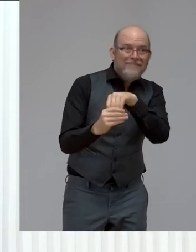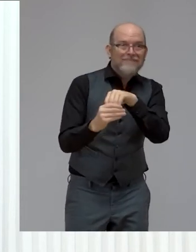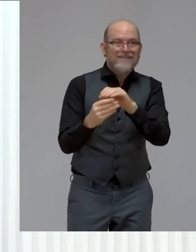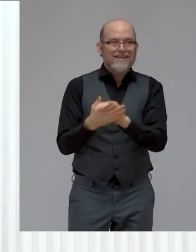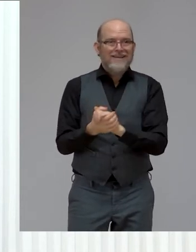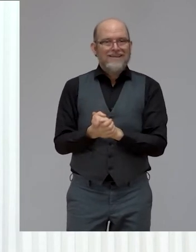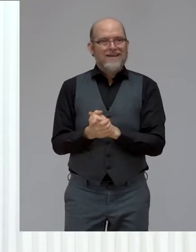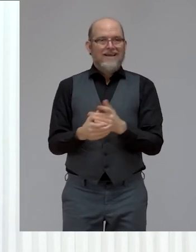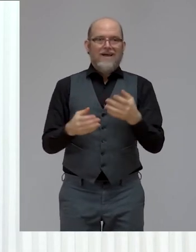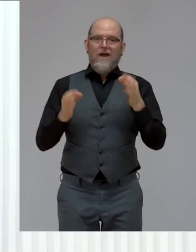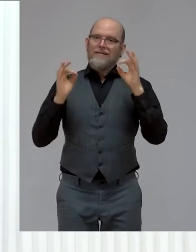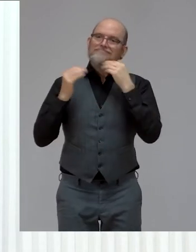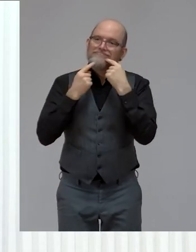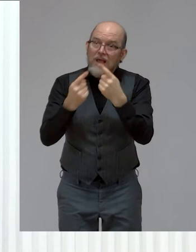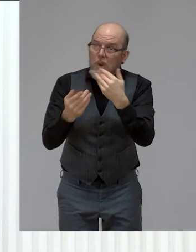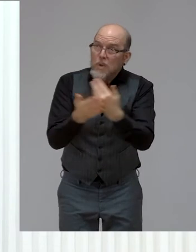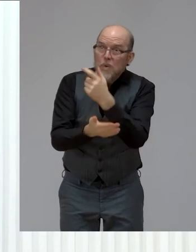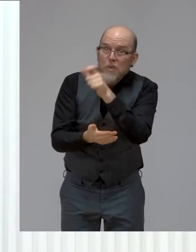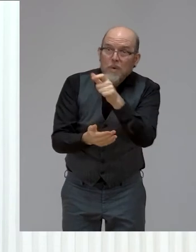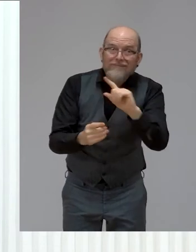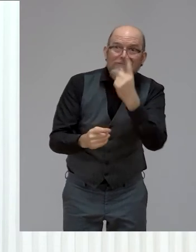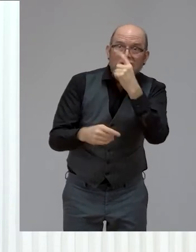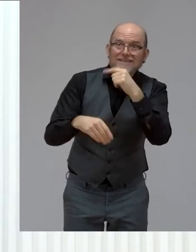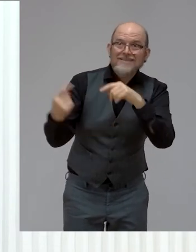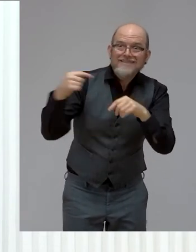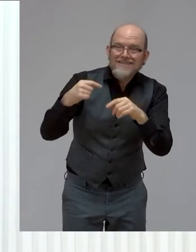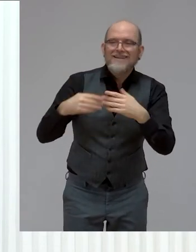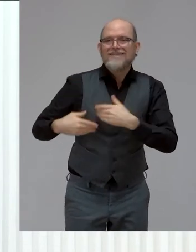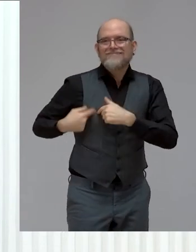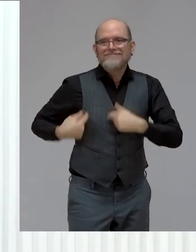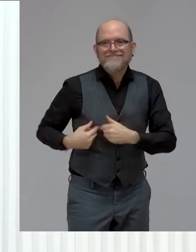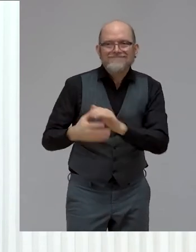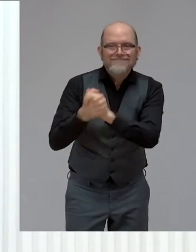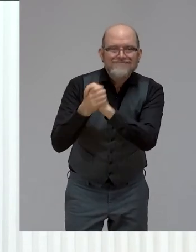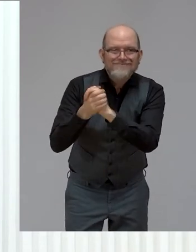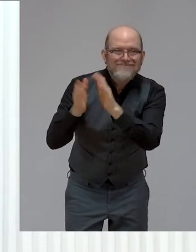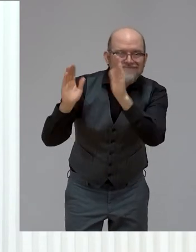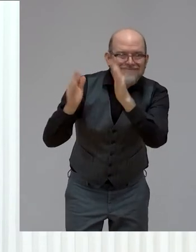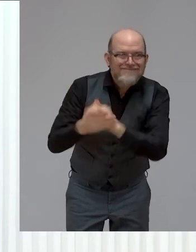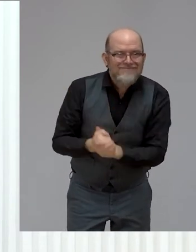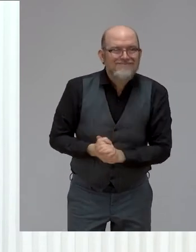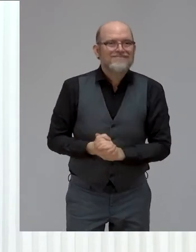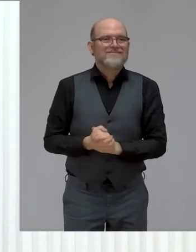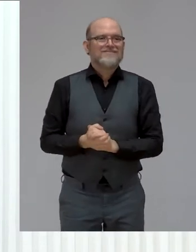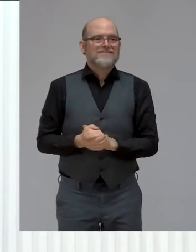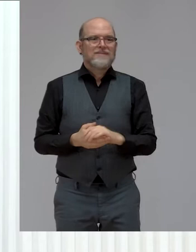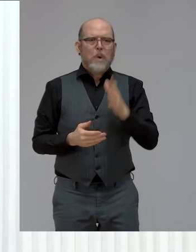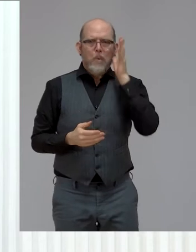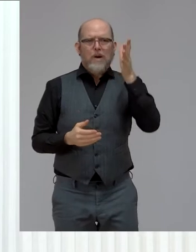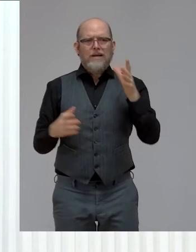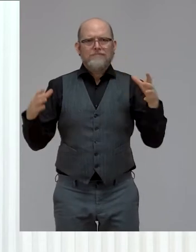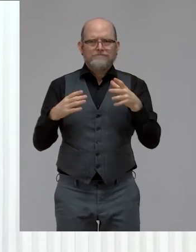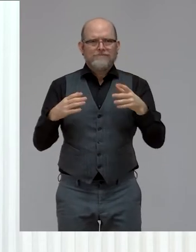community. As you will, I hope, discover working together, I truly believe we can and we